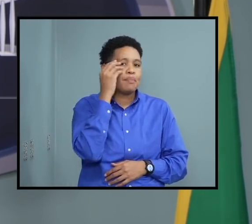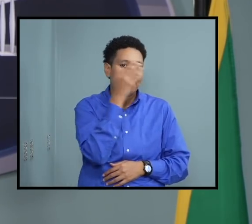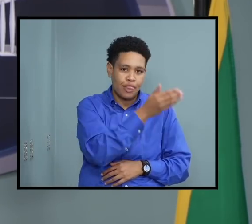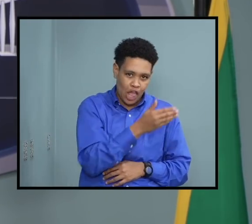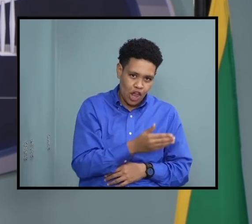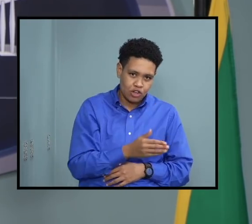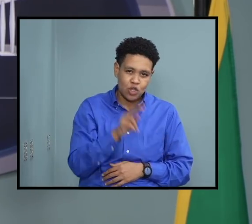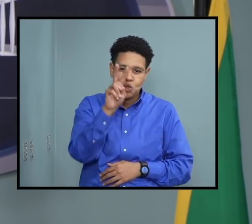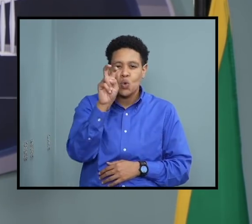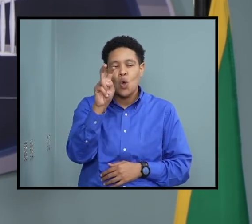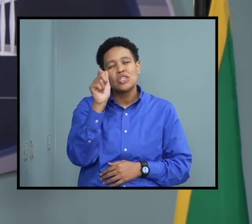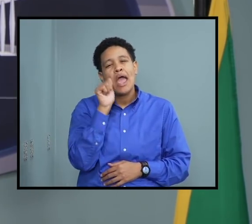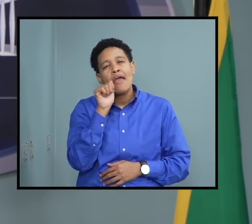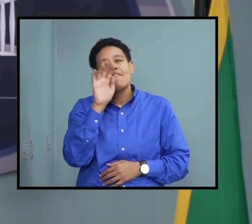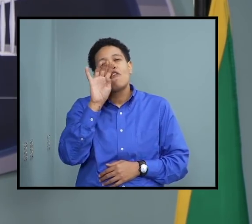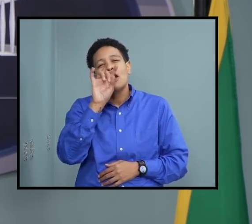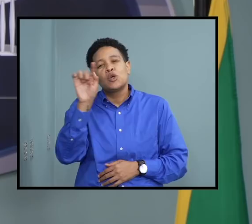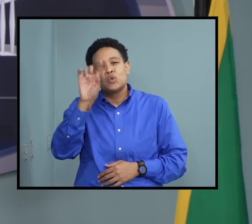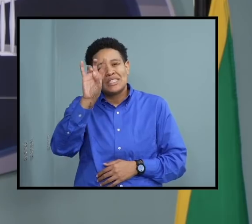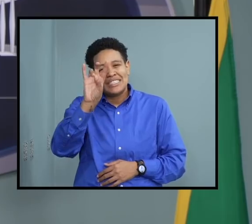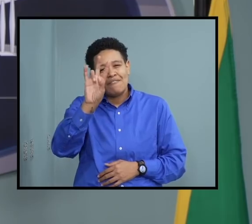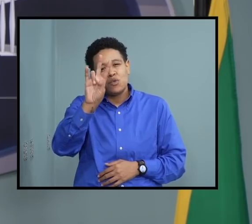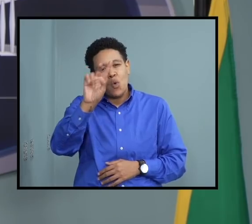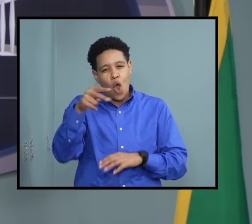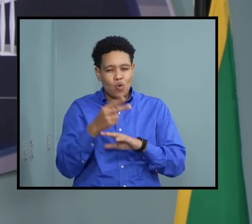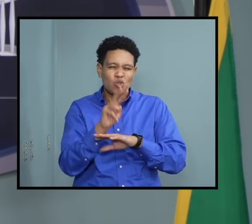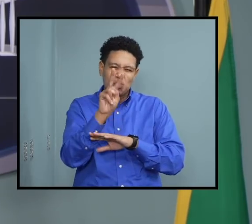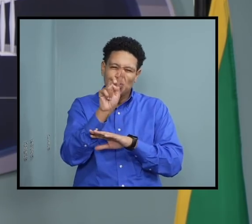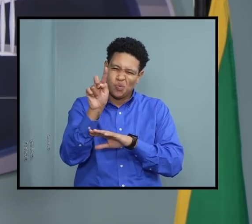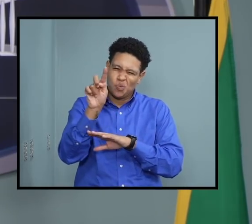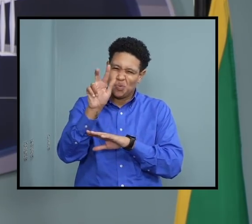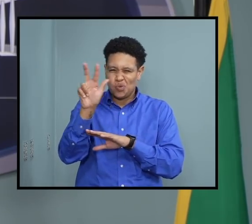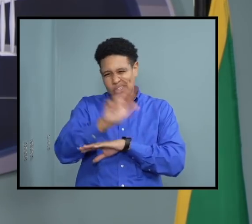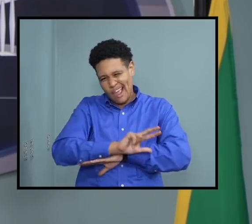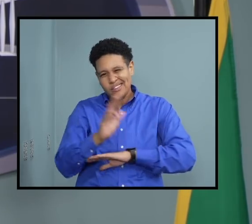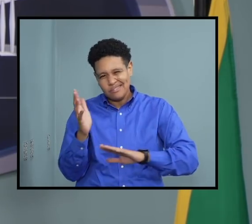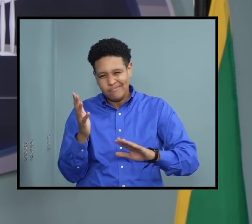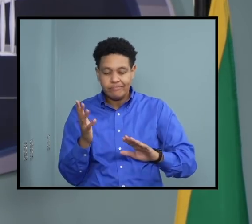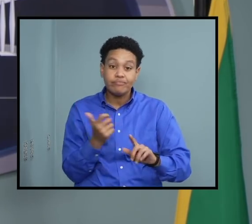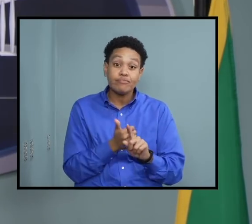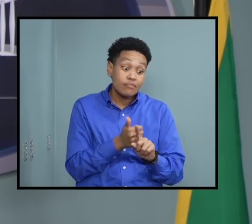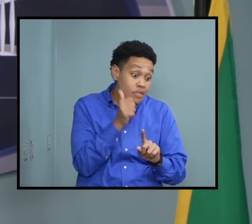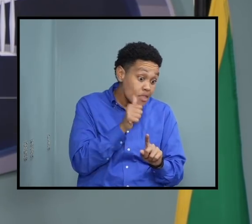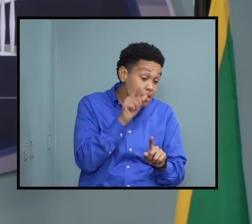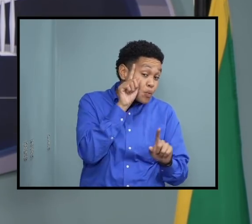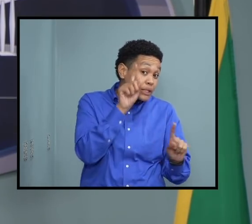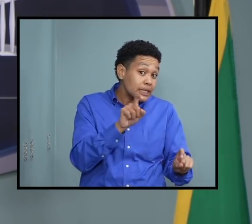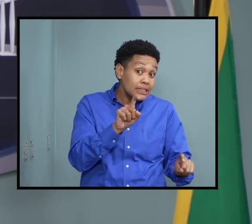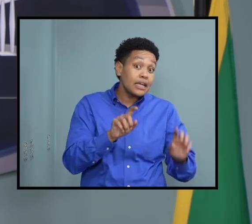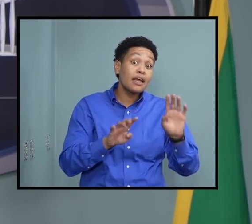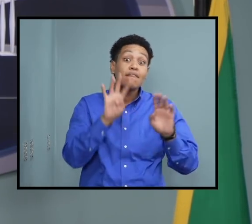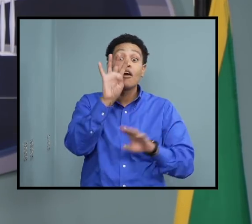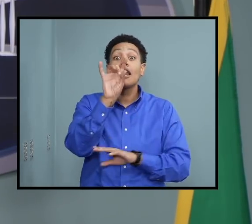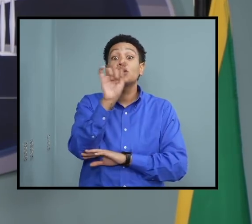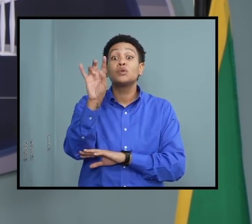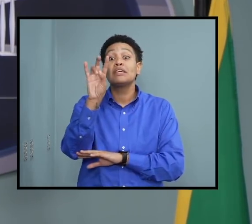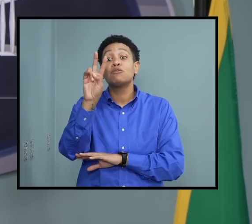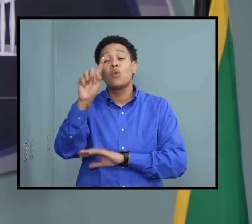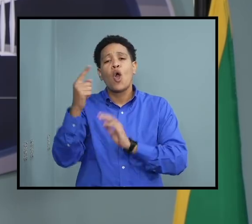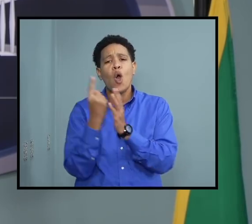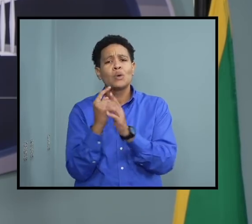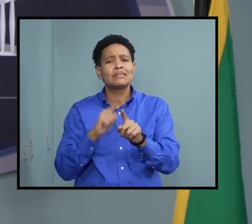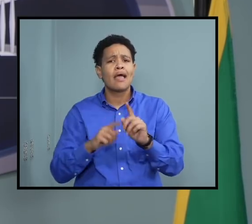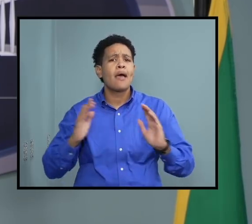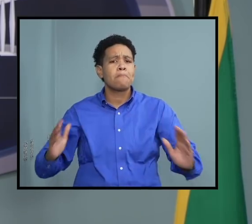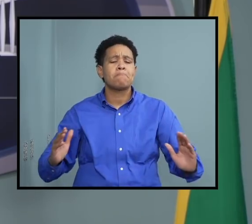They will each, as I said, be tested, and the 48 to 72 hour period is